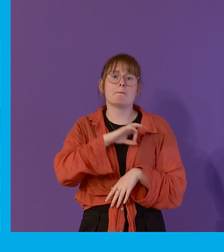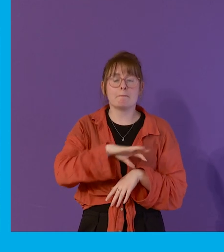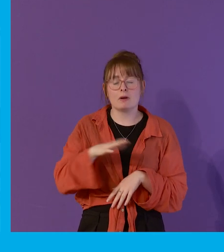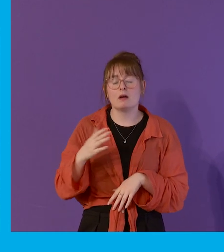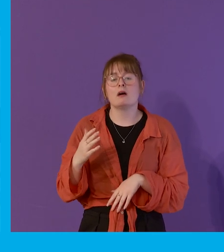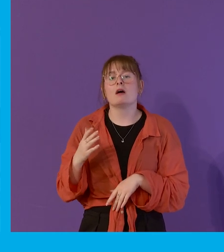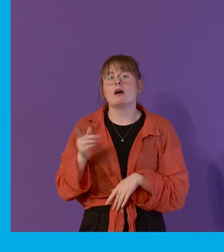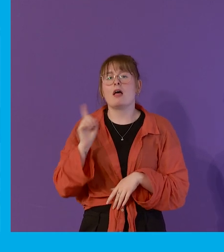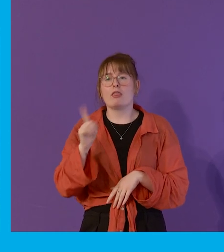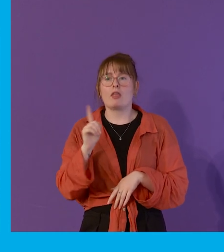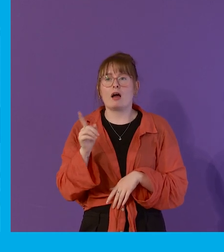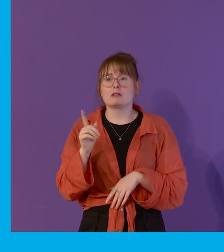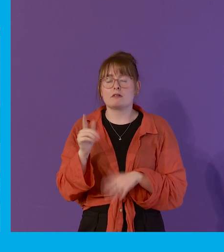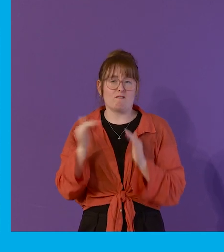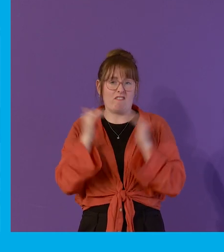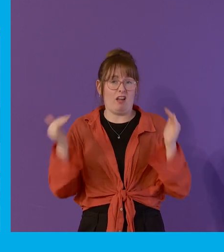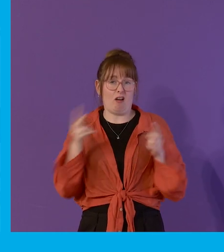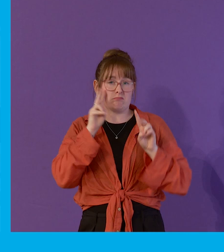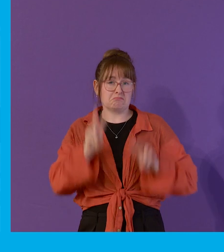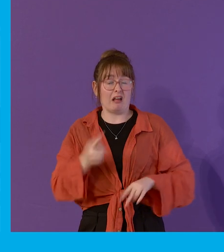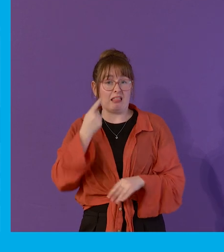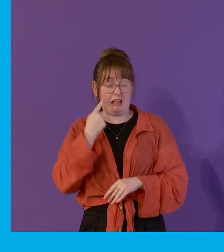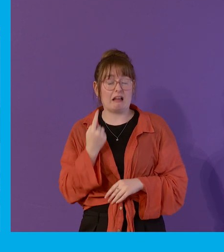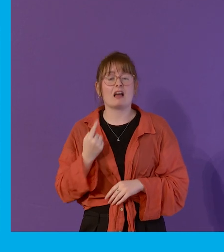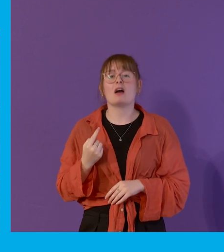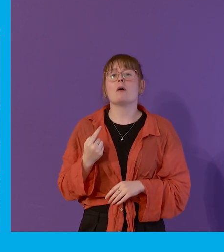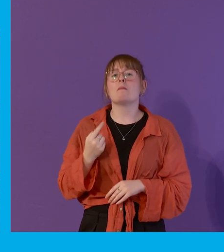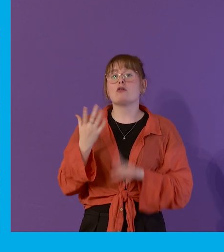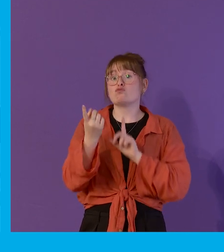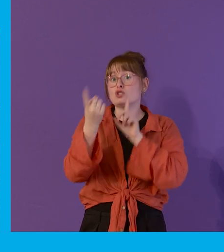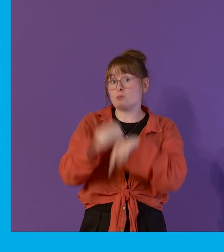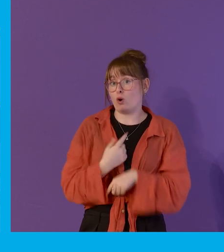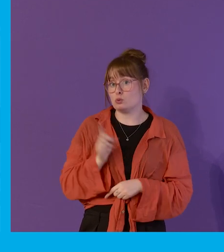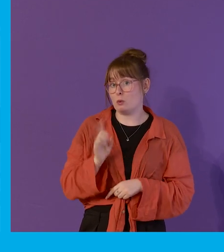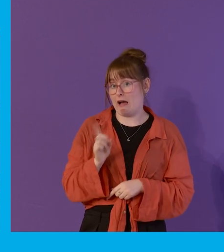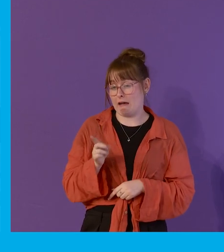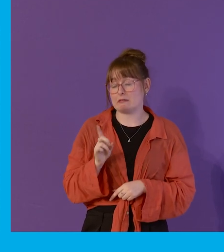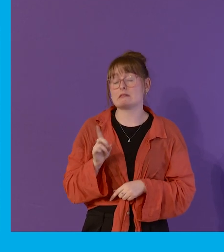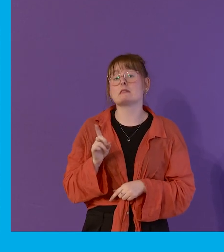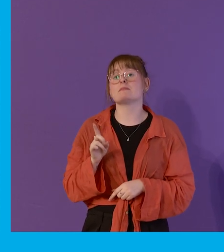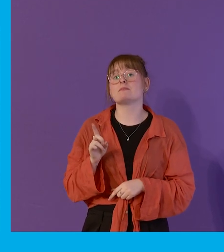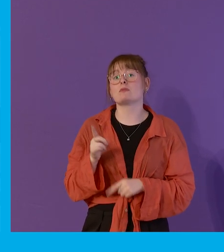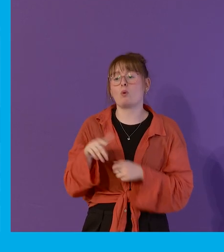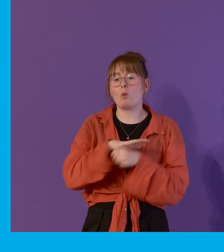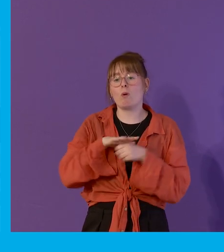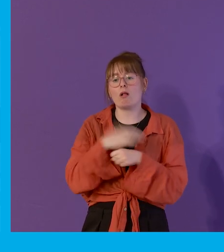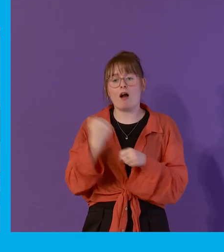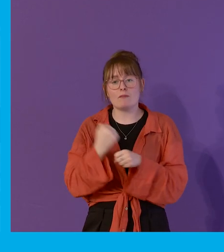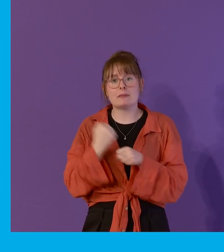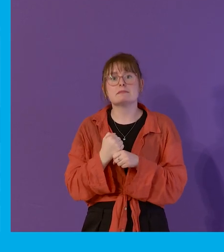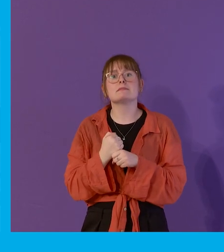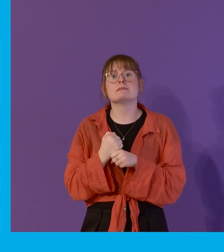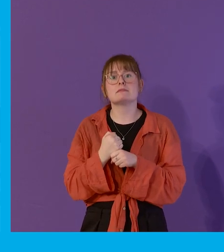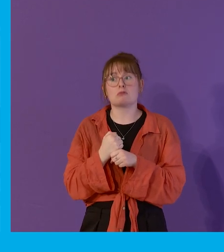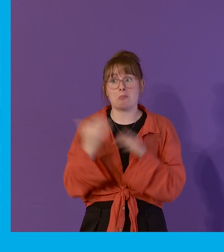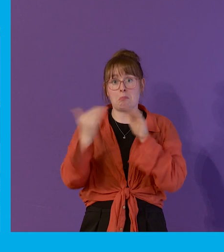That's maybe a fair observation. In responding to that, the local government is